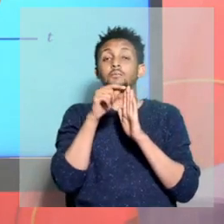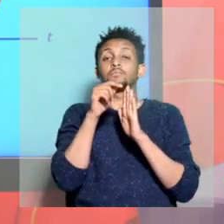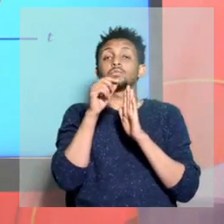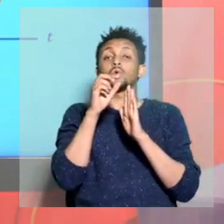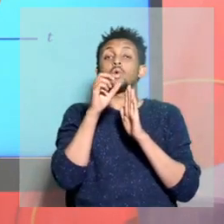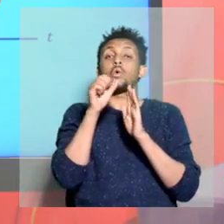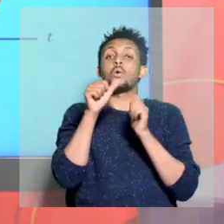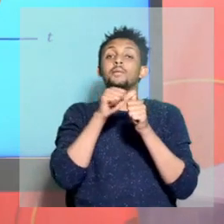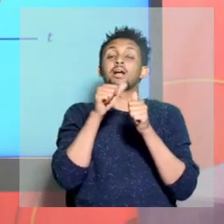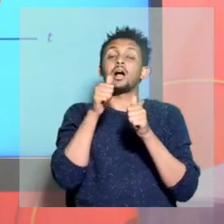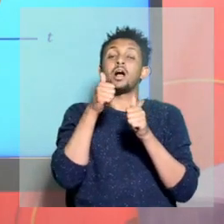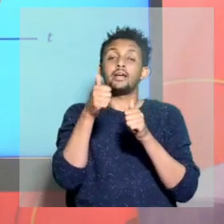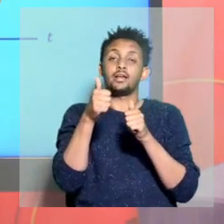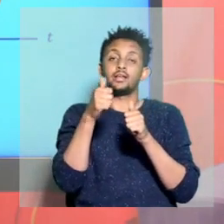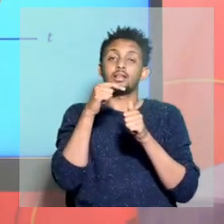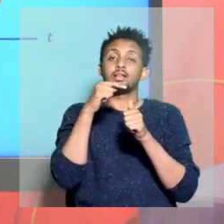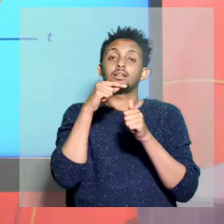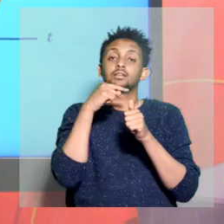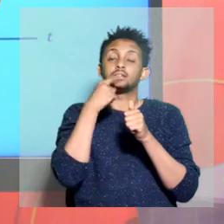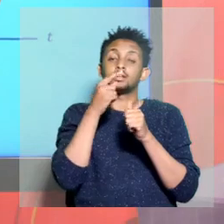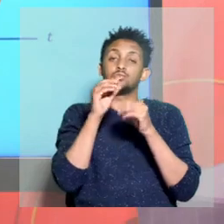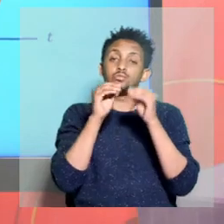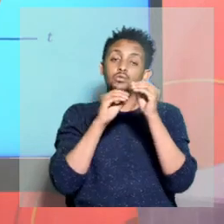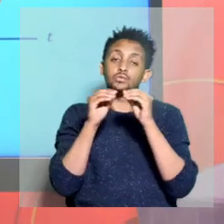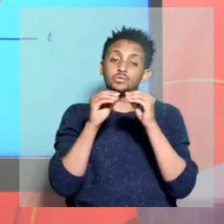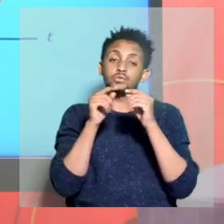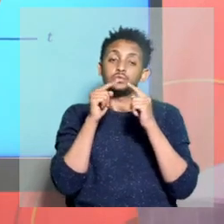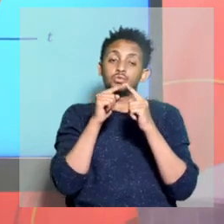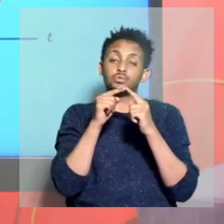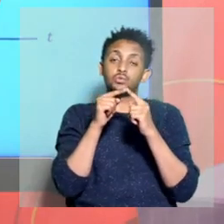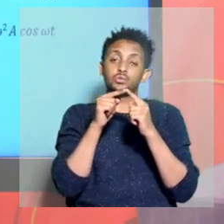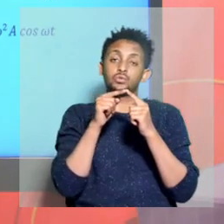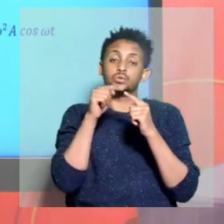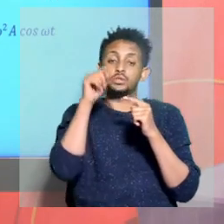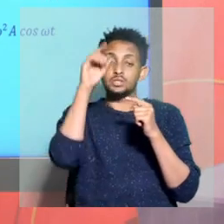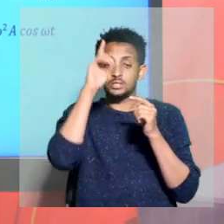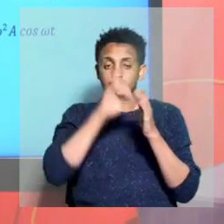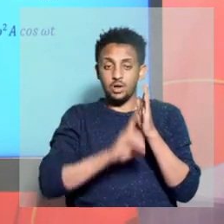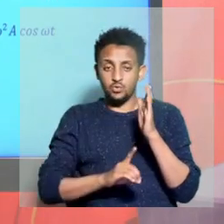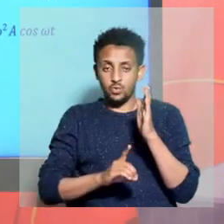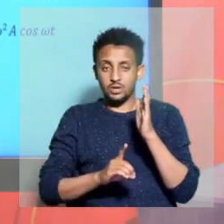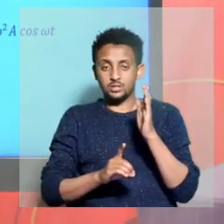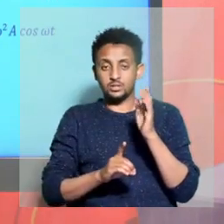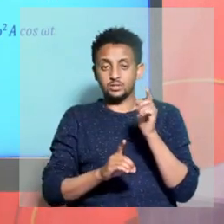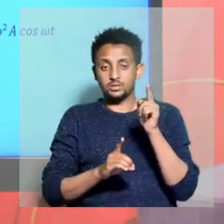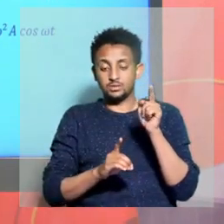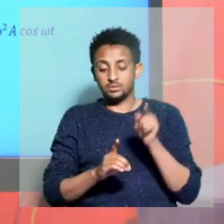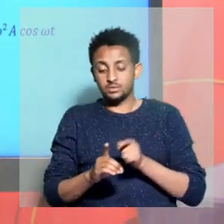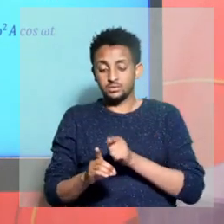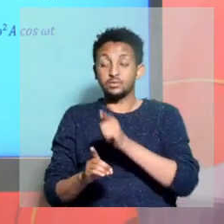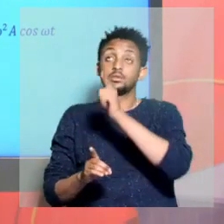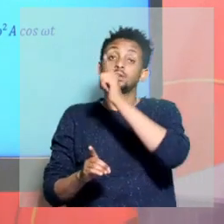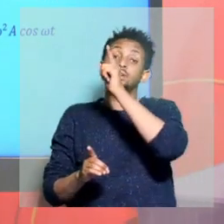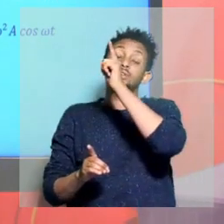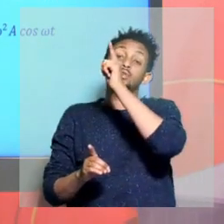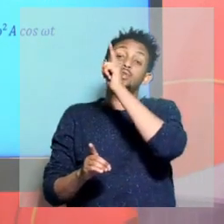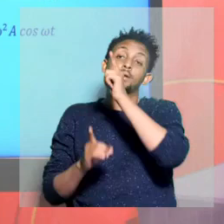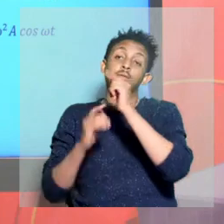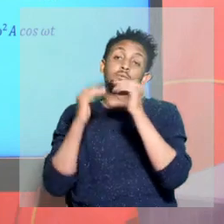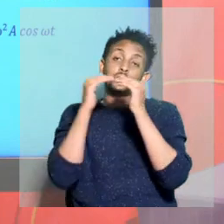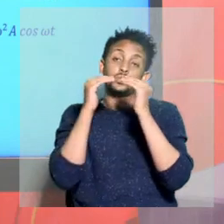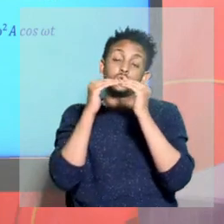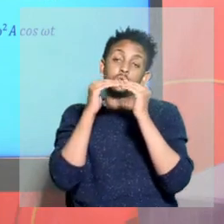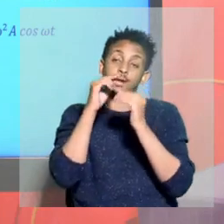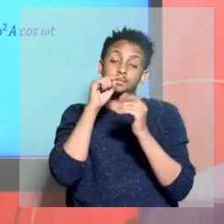a. And that negative tells you that it's moving or tending to move downward, like this. Okay? Starting from equilibrium, it's